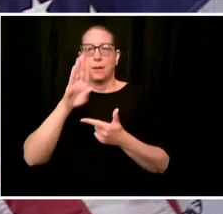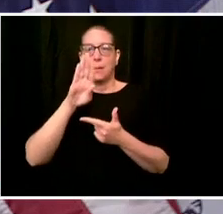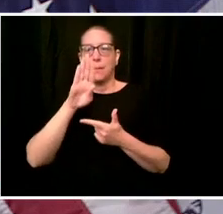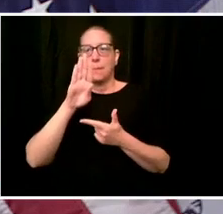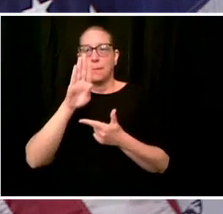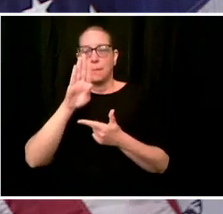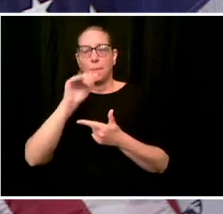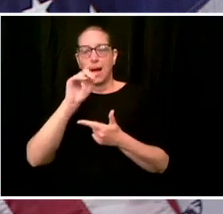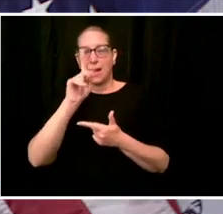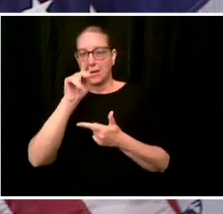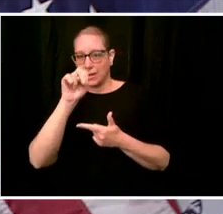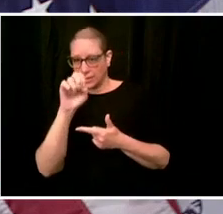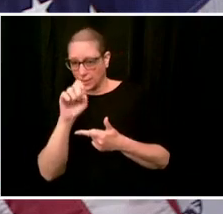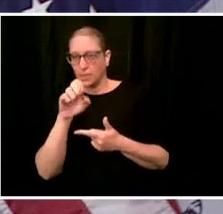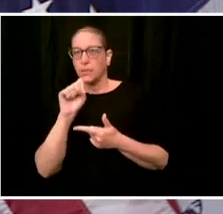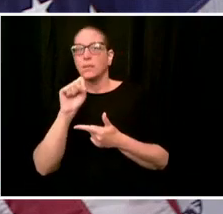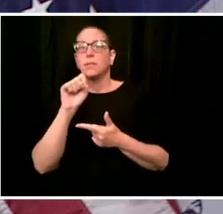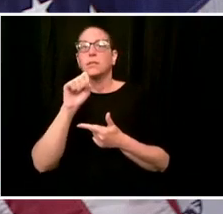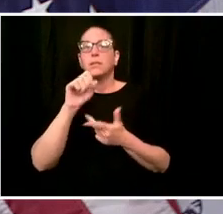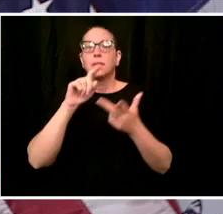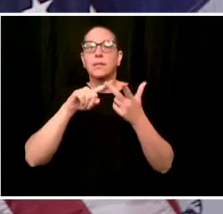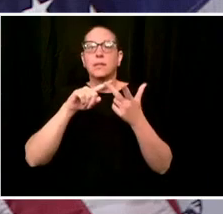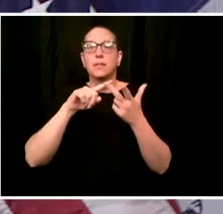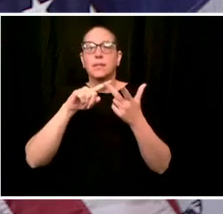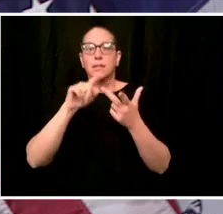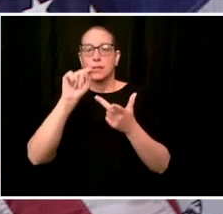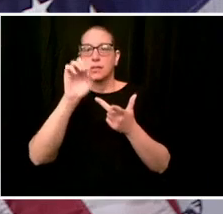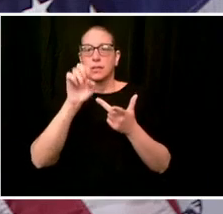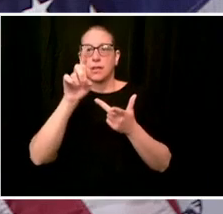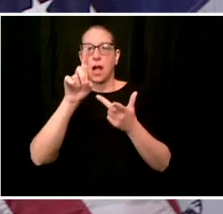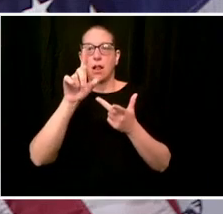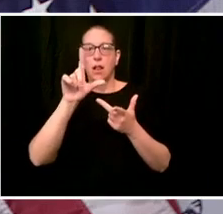line. First question today goes to Dave Evans from ABC.